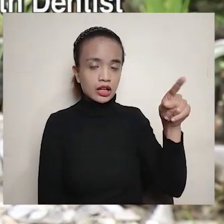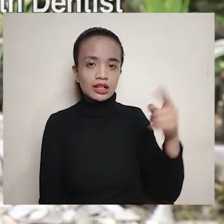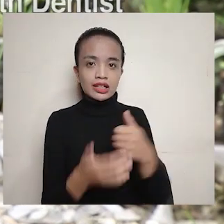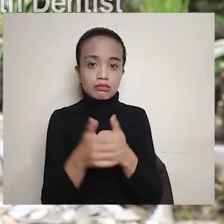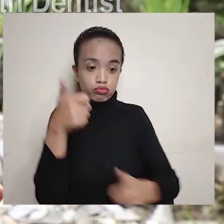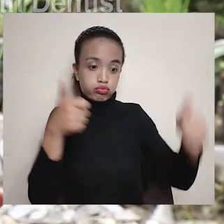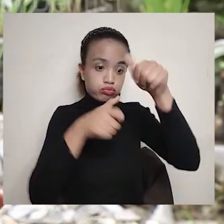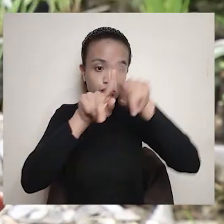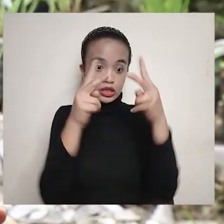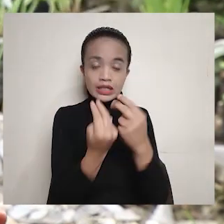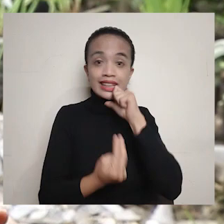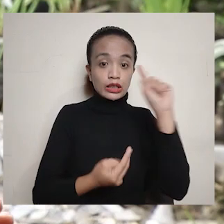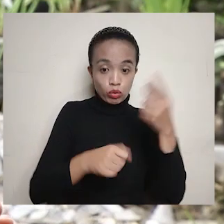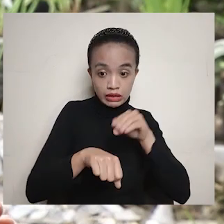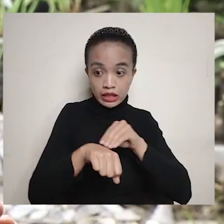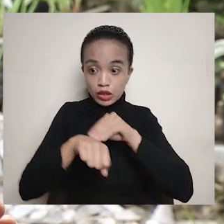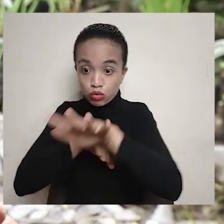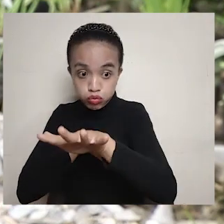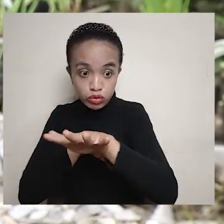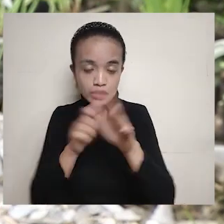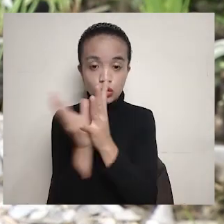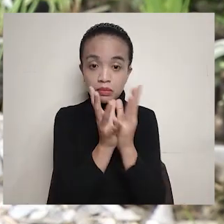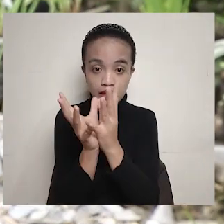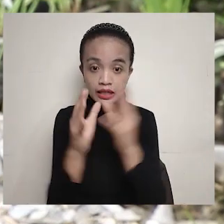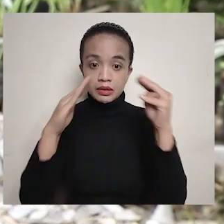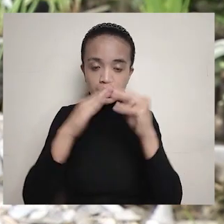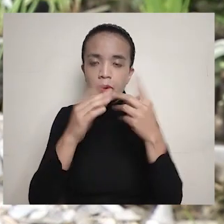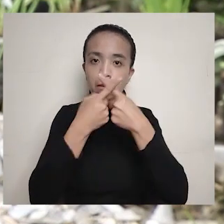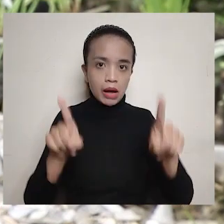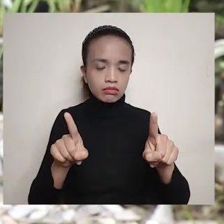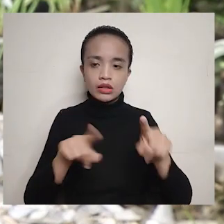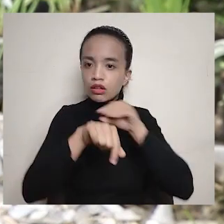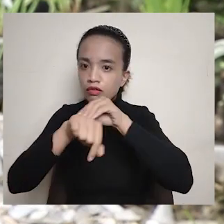will not only impact a community or a municipality, but he could impact the whole